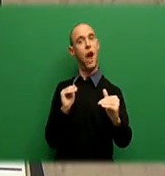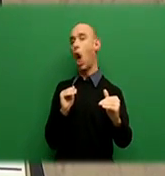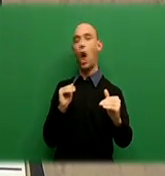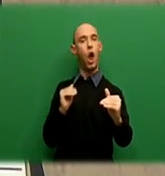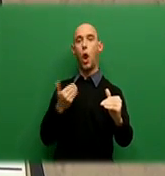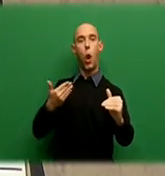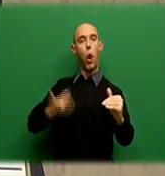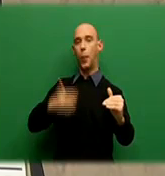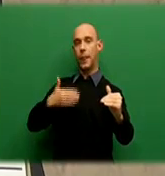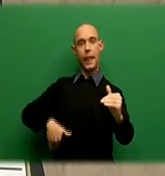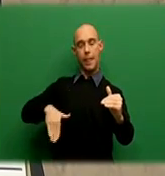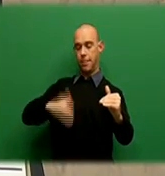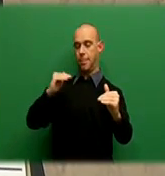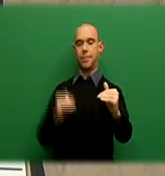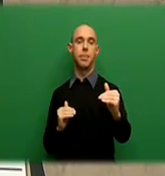Moody's